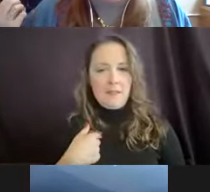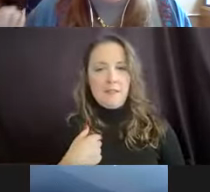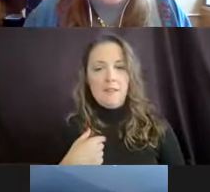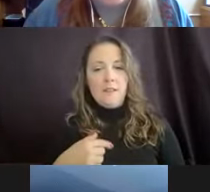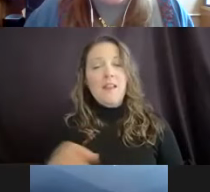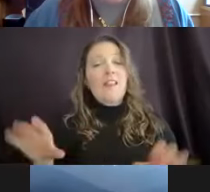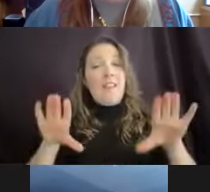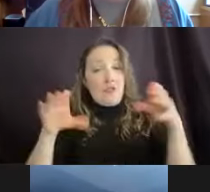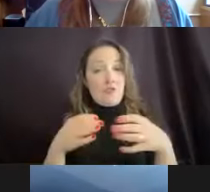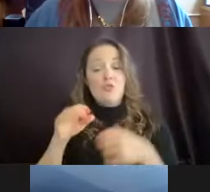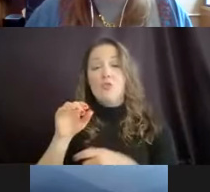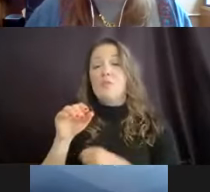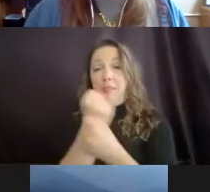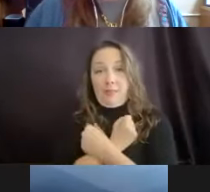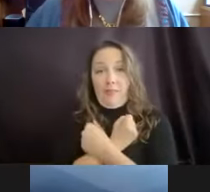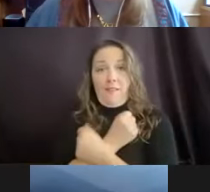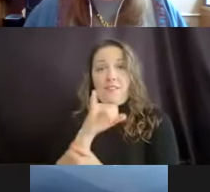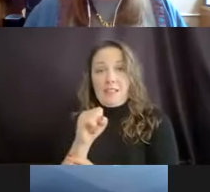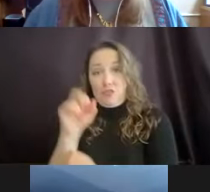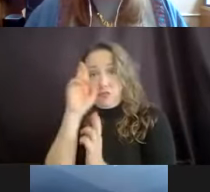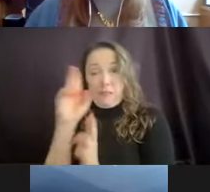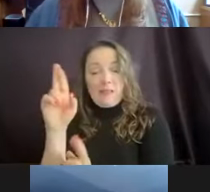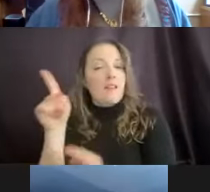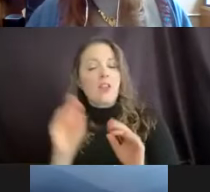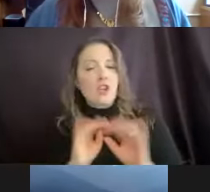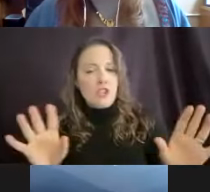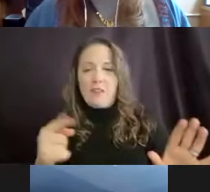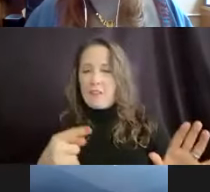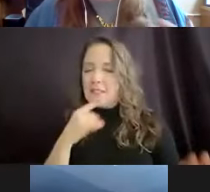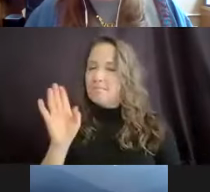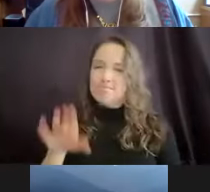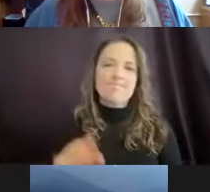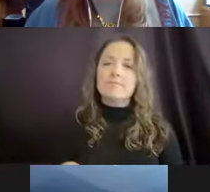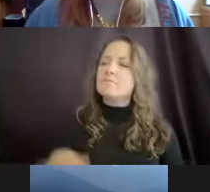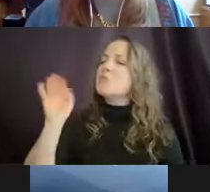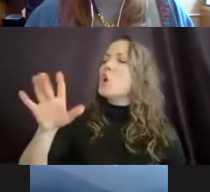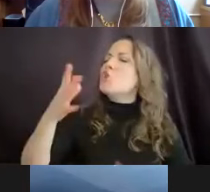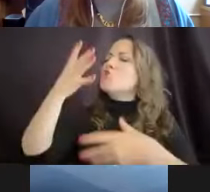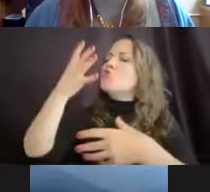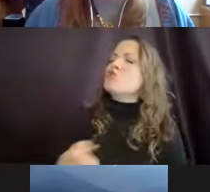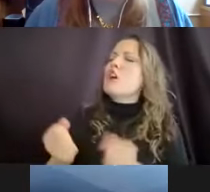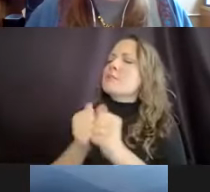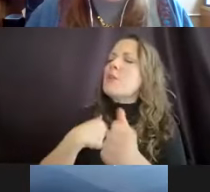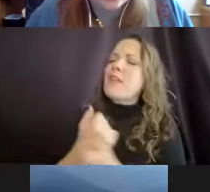really intentional about saying you can't just tell a teenager, hey, you can trust me with everything,